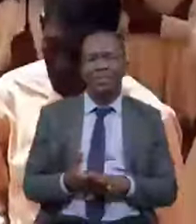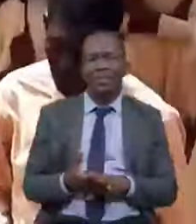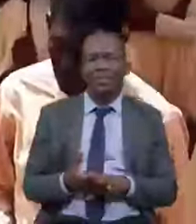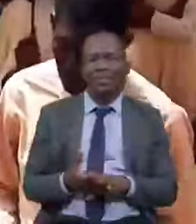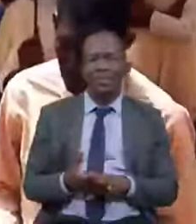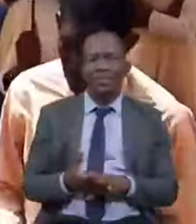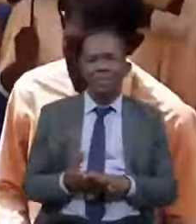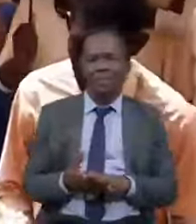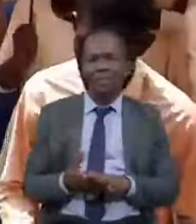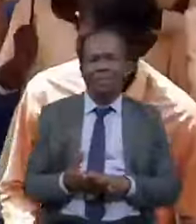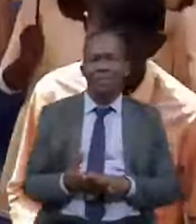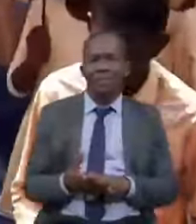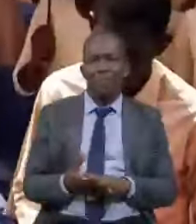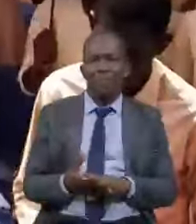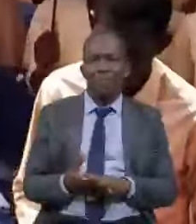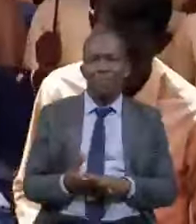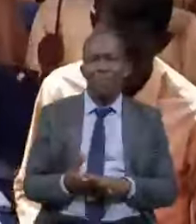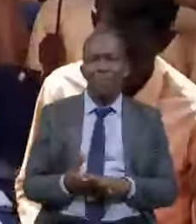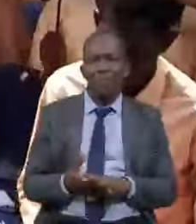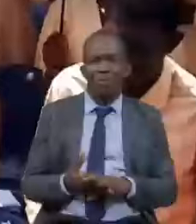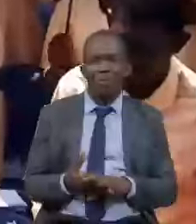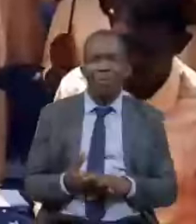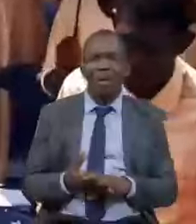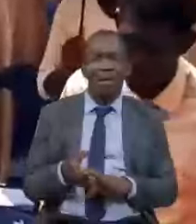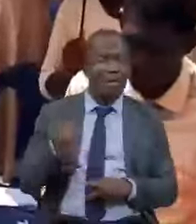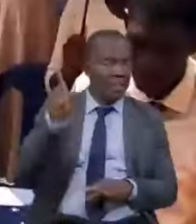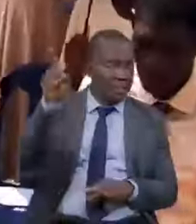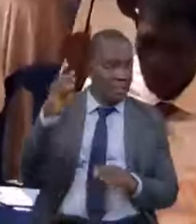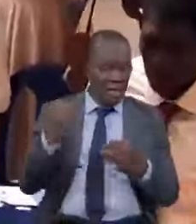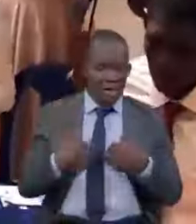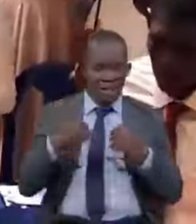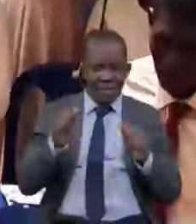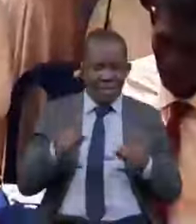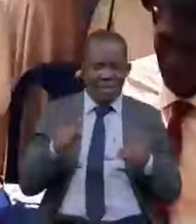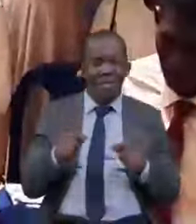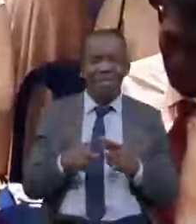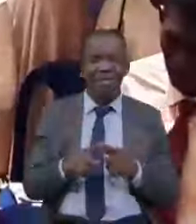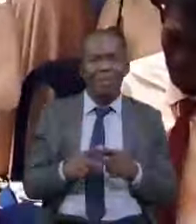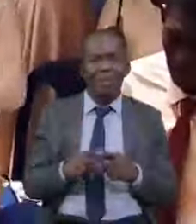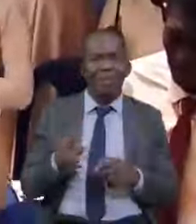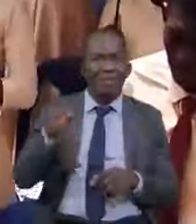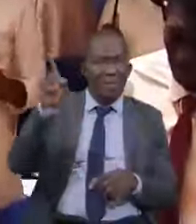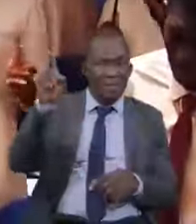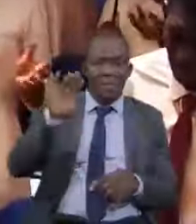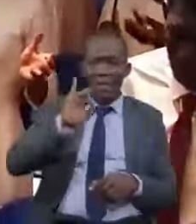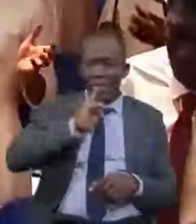And He has the ability. Is the always able